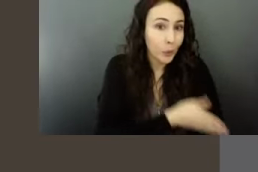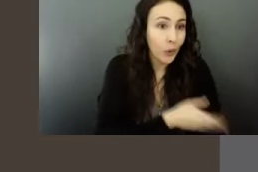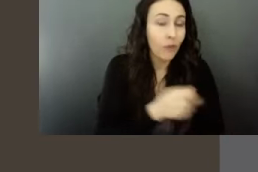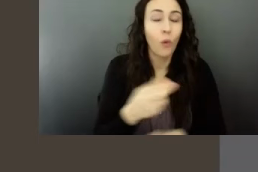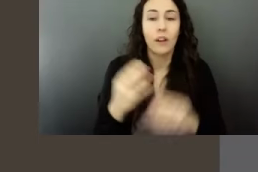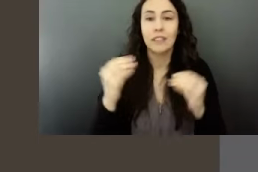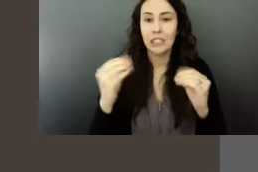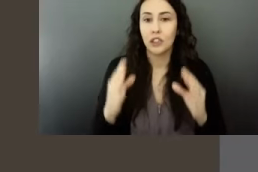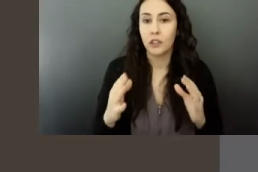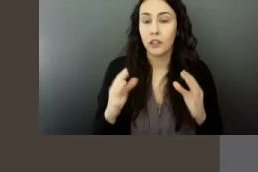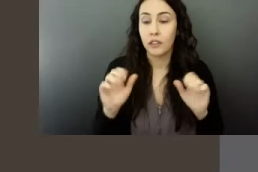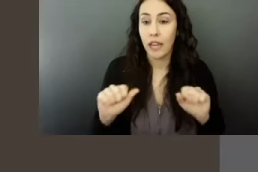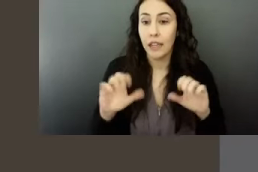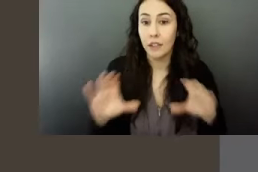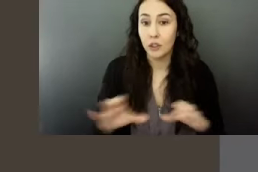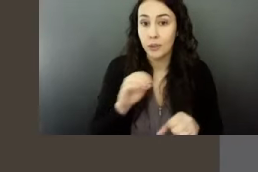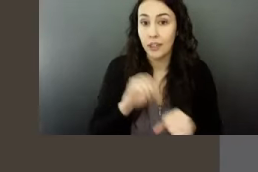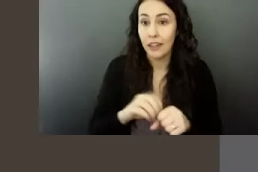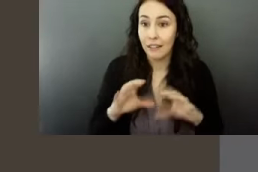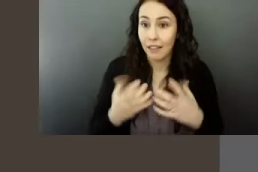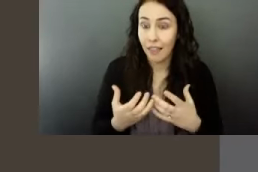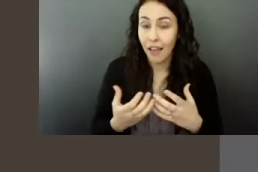whole, maybe not on that one particular assignment?